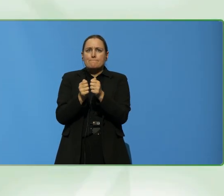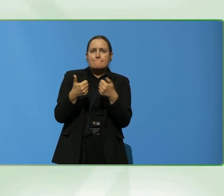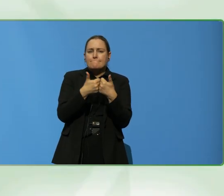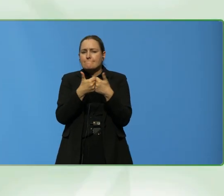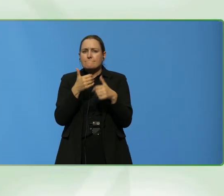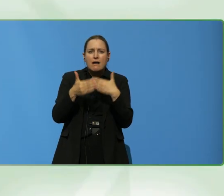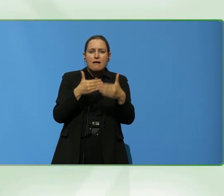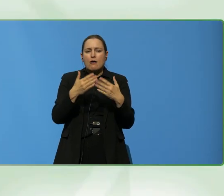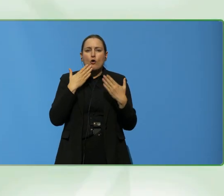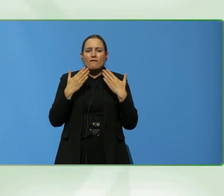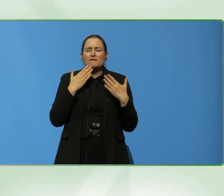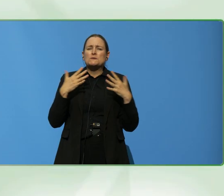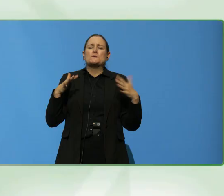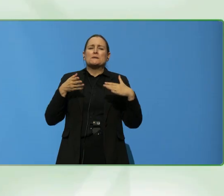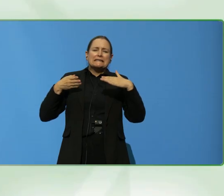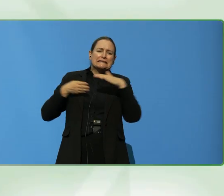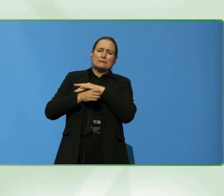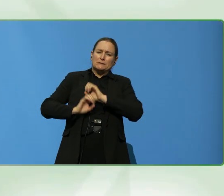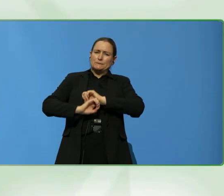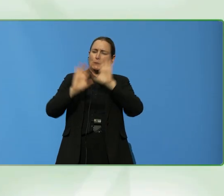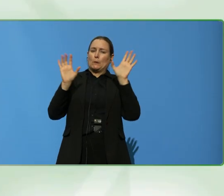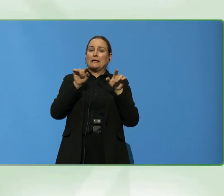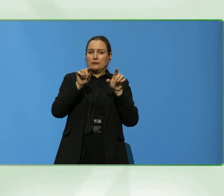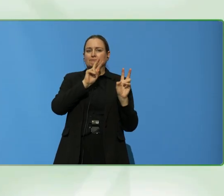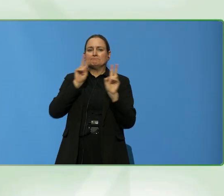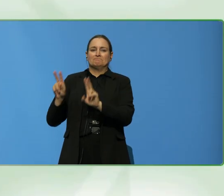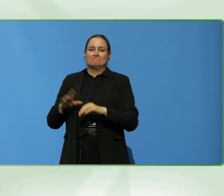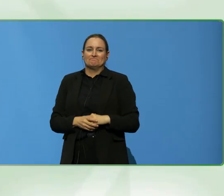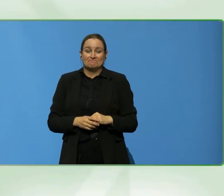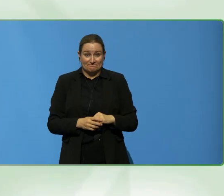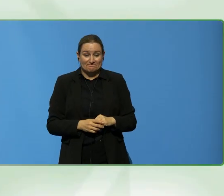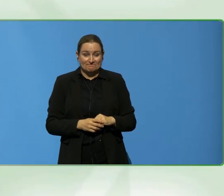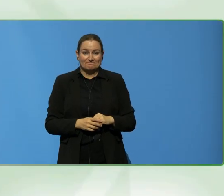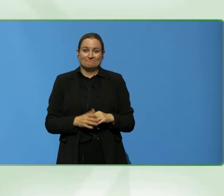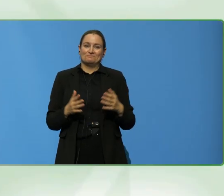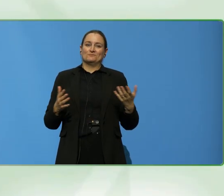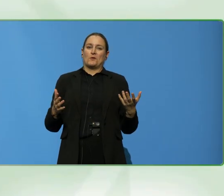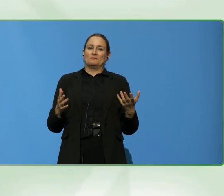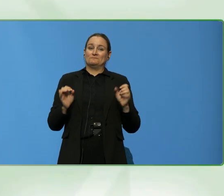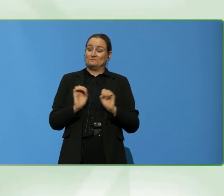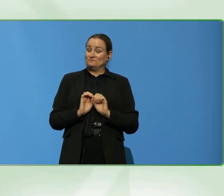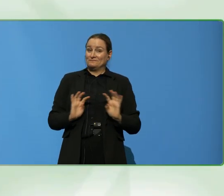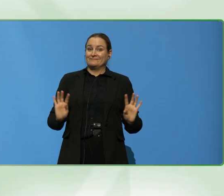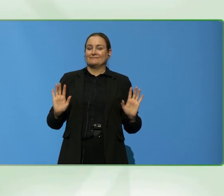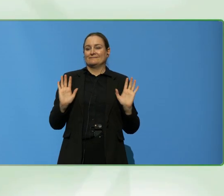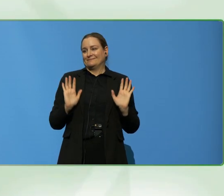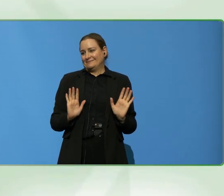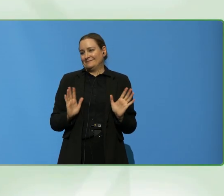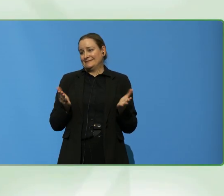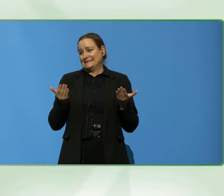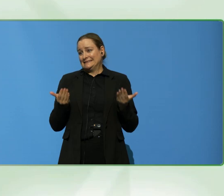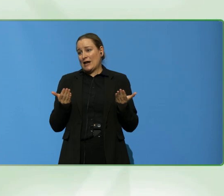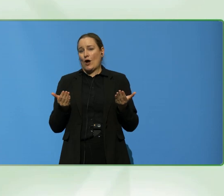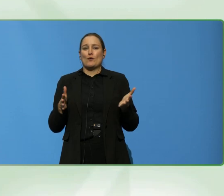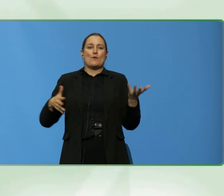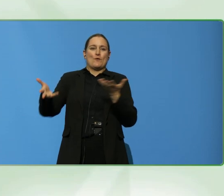simply a part and a feature of a conference like that. Therefore, please, let's take the last 50 seconds of this panel and